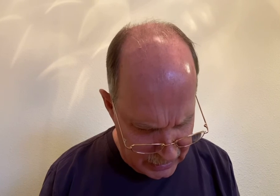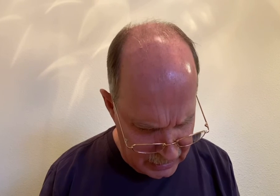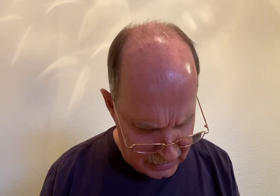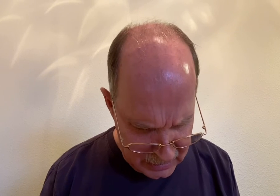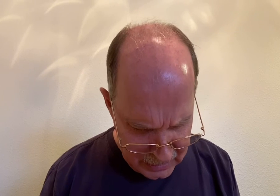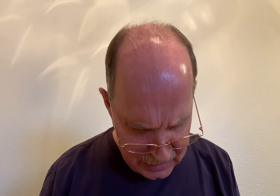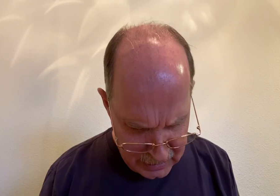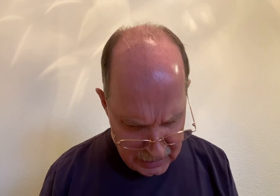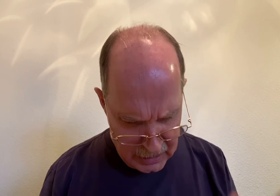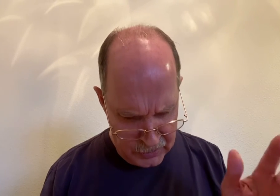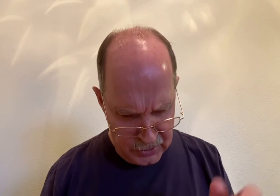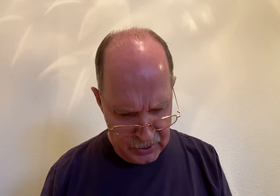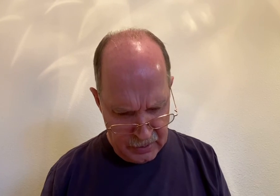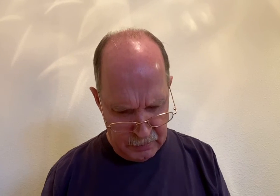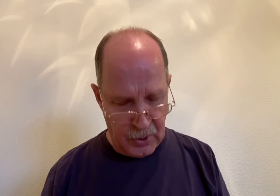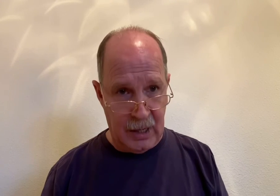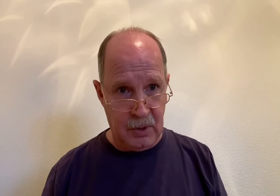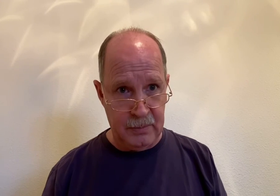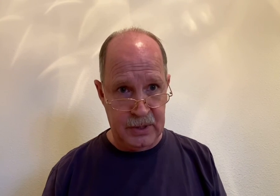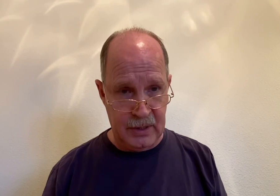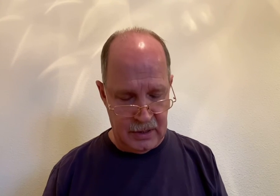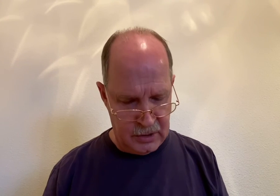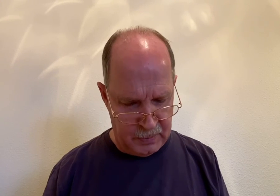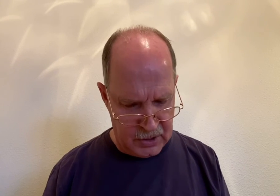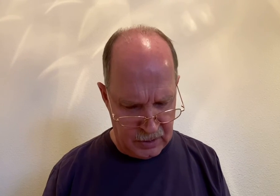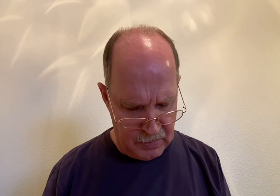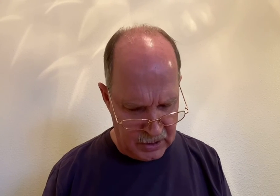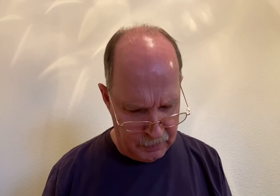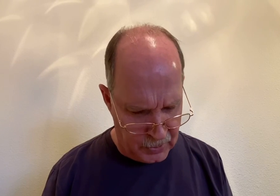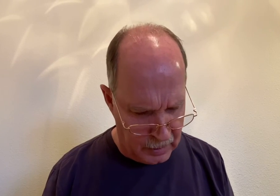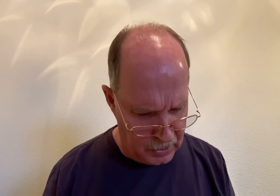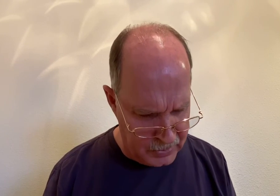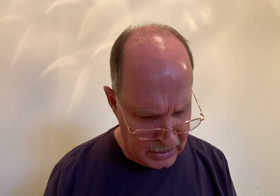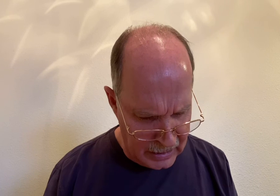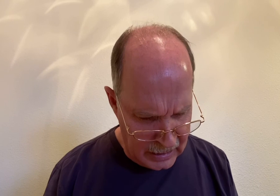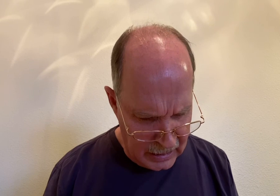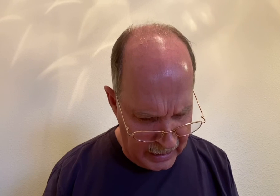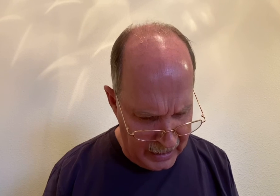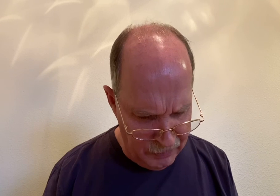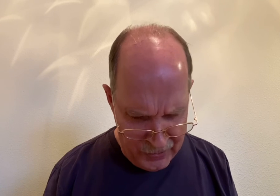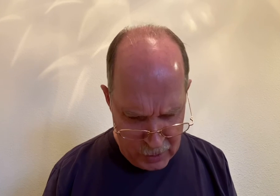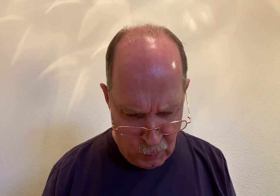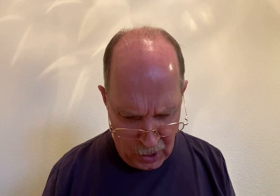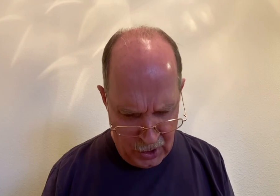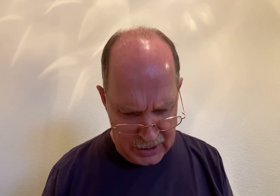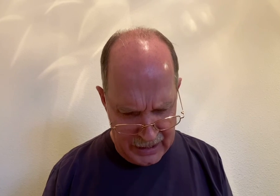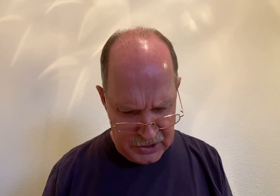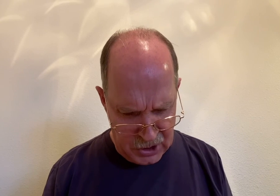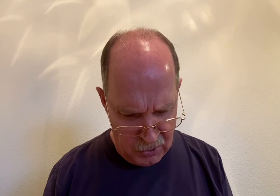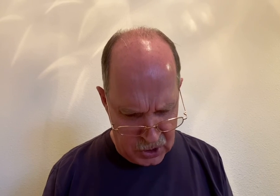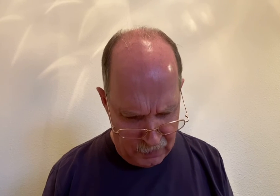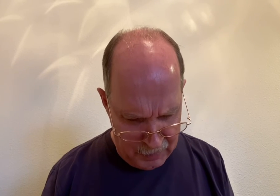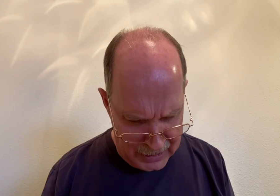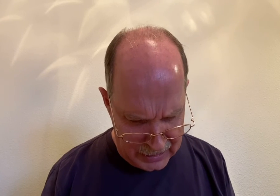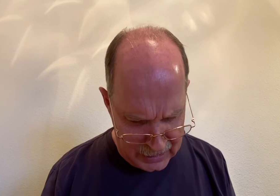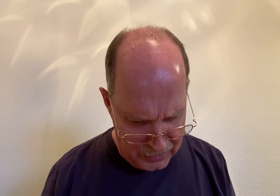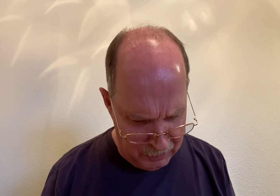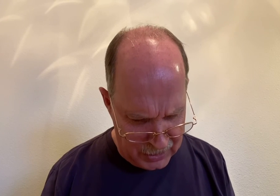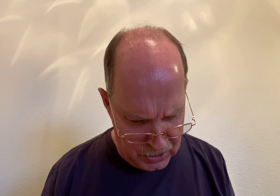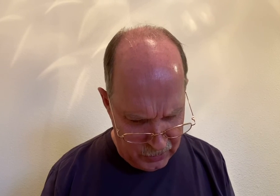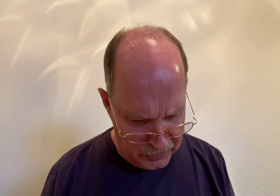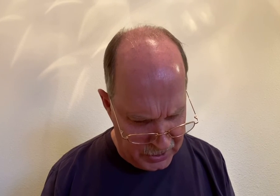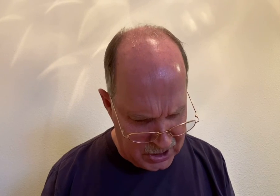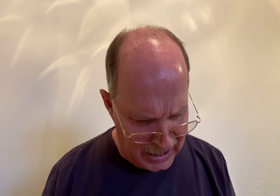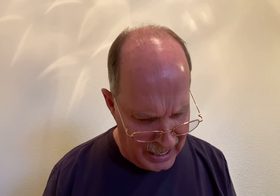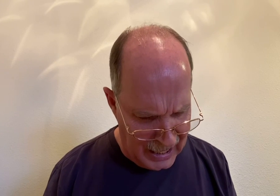many other problems, especially money problems. And they work in social media. They've